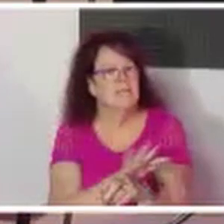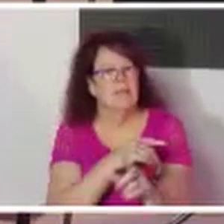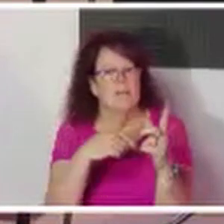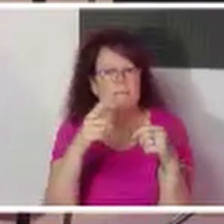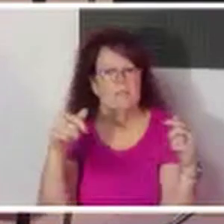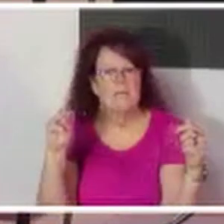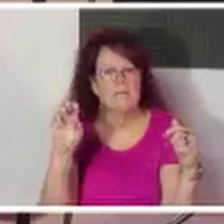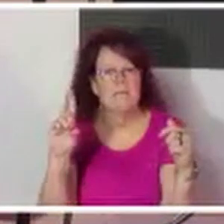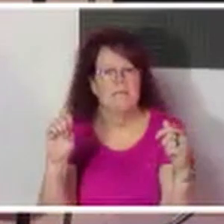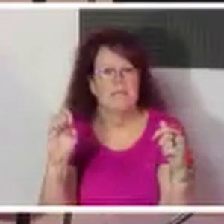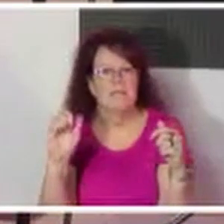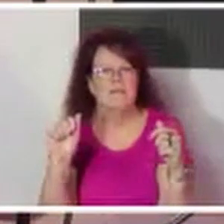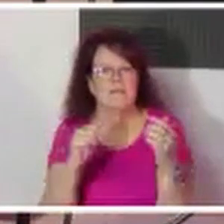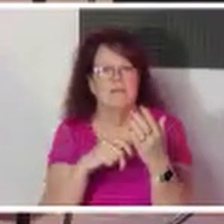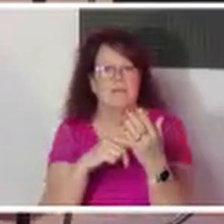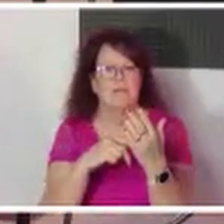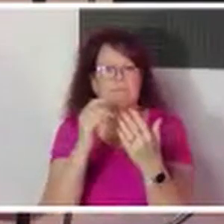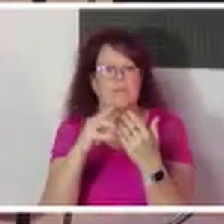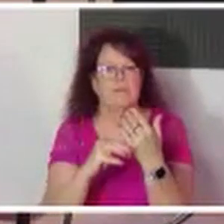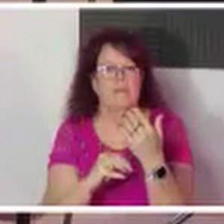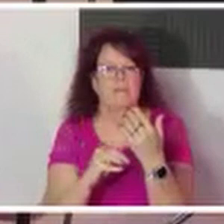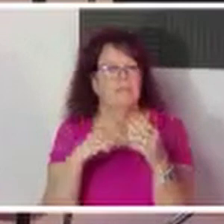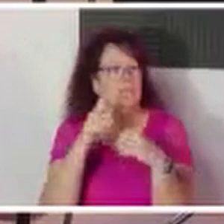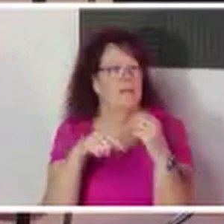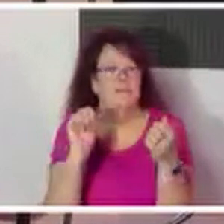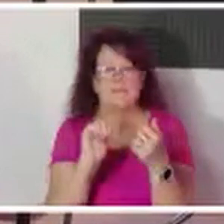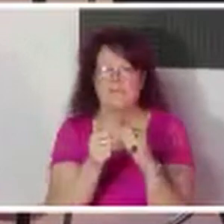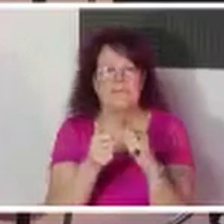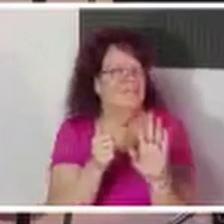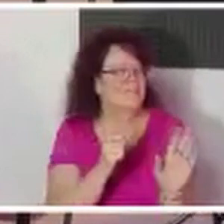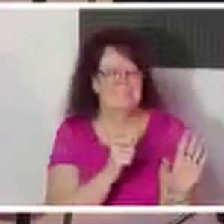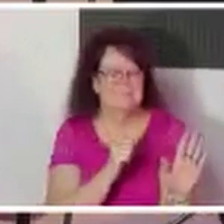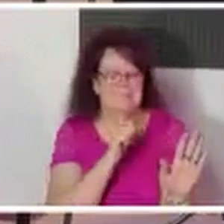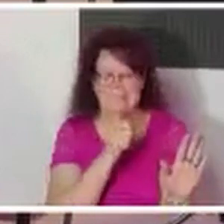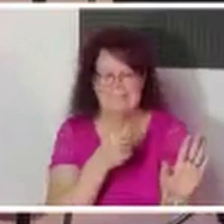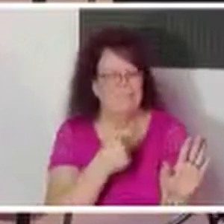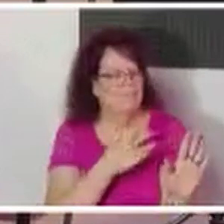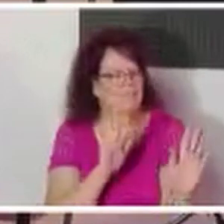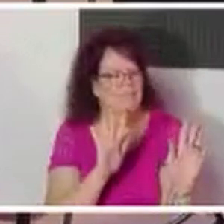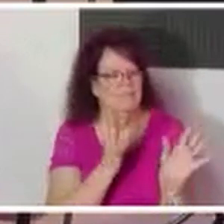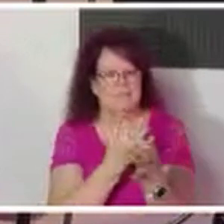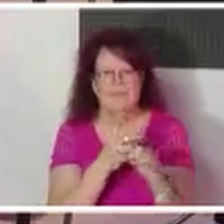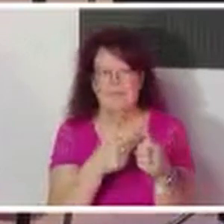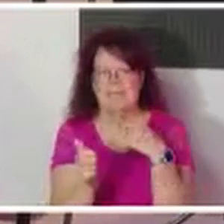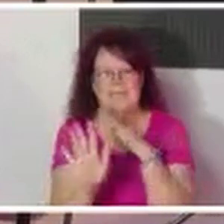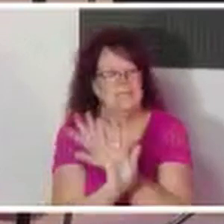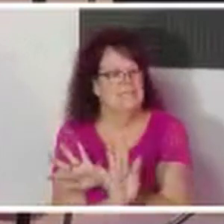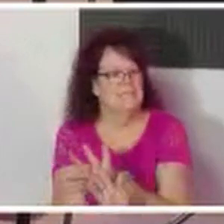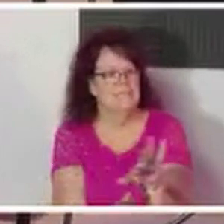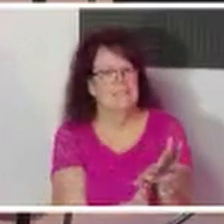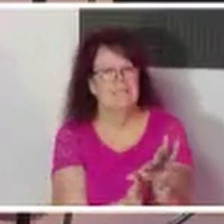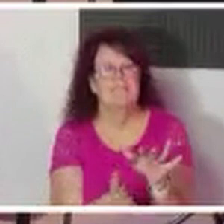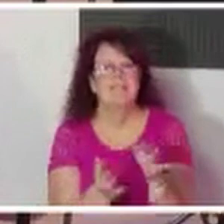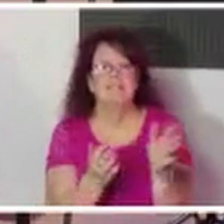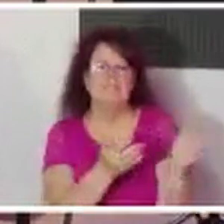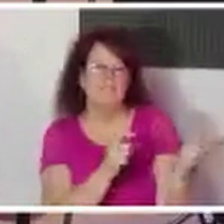multimedia journalism program hinged on sports. And I said, this is not it, pretty fast, which brought me